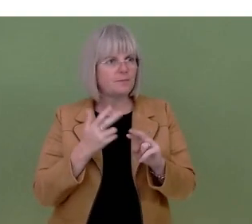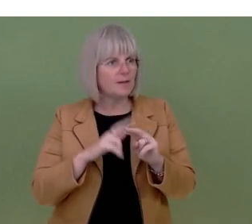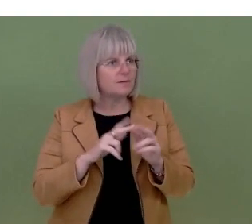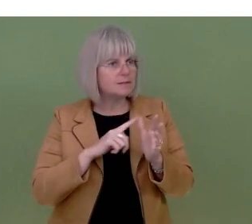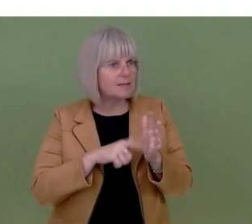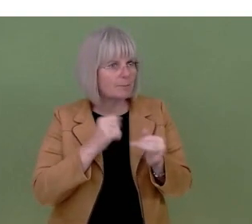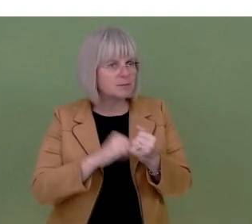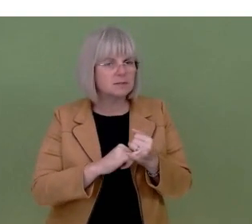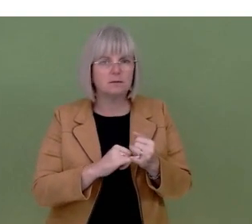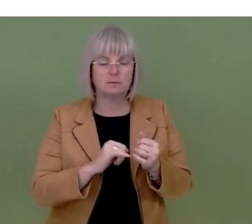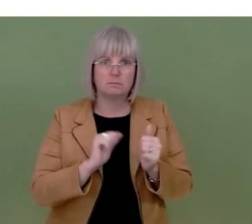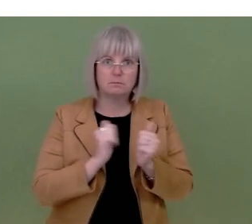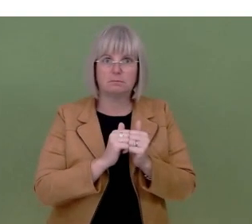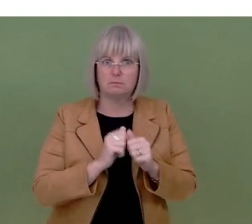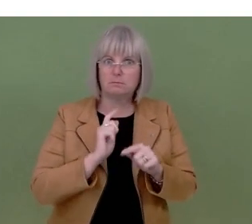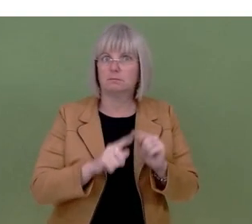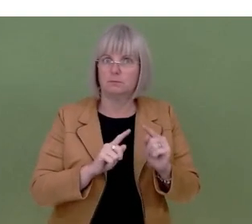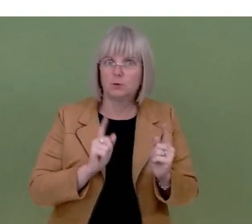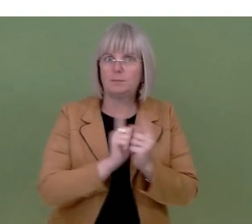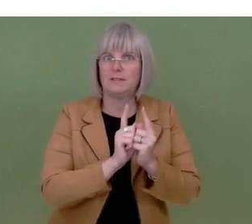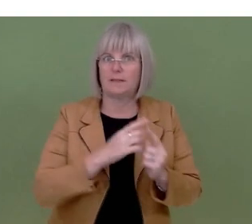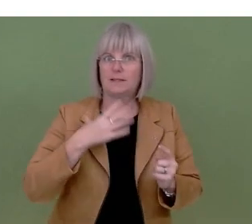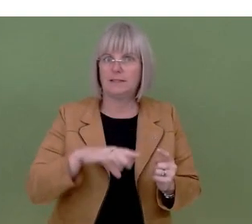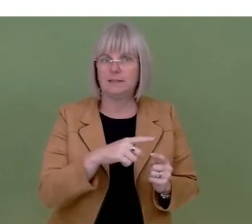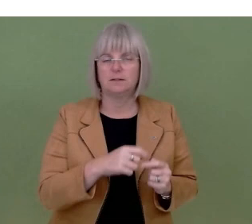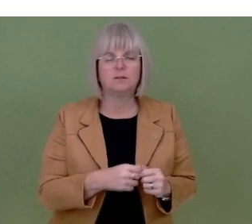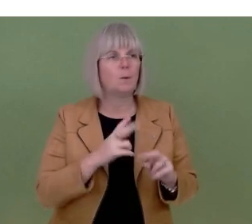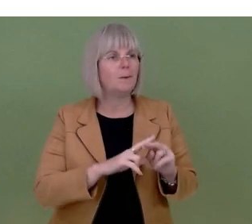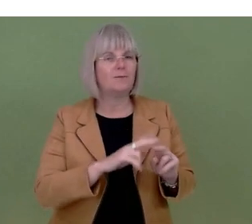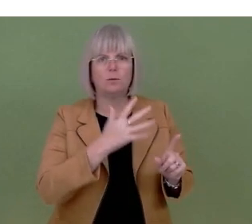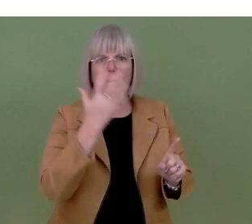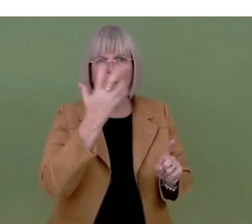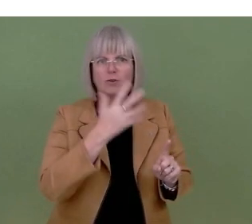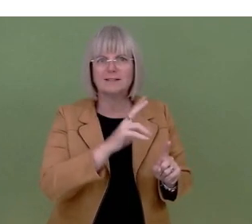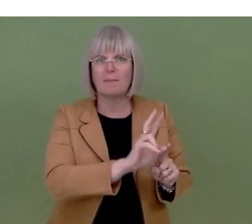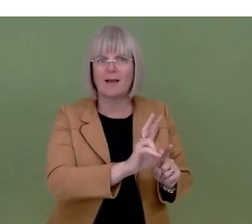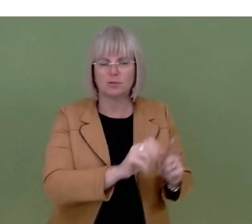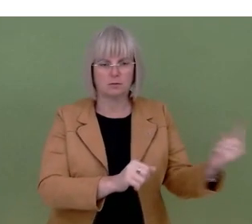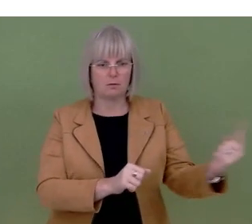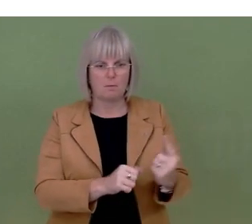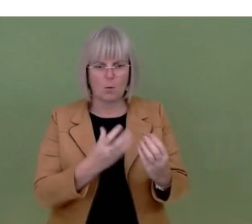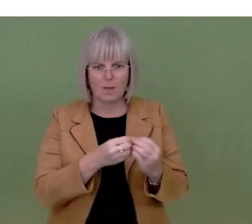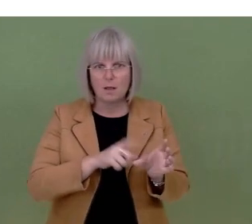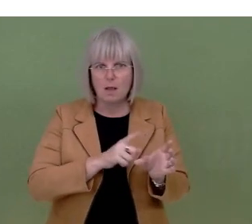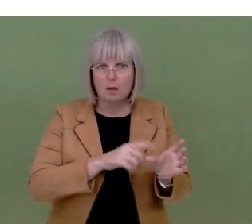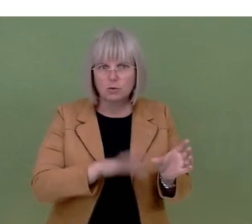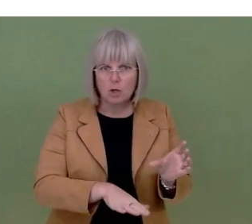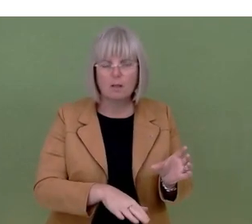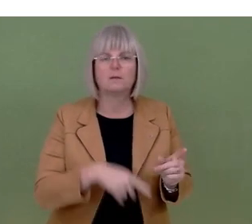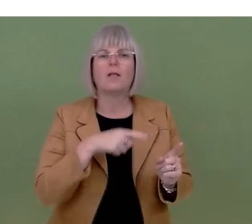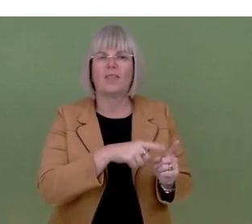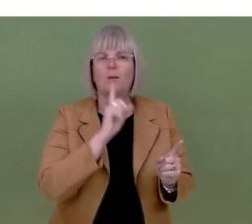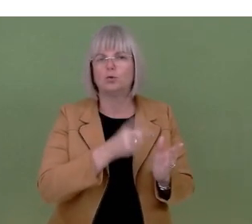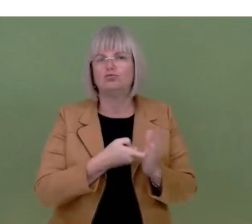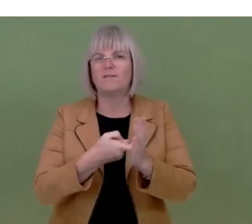if someone, a worried parent, were to come in with a young child, then they would be referred into CAMS because we wouldn't be the